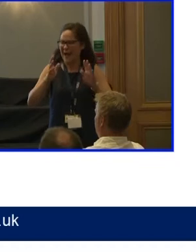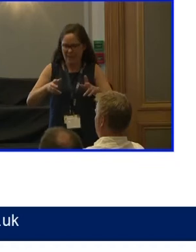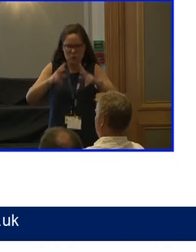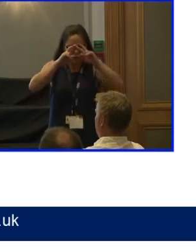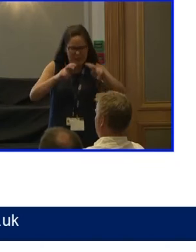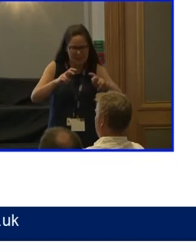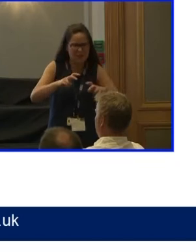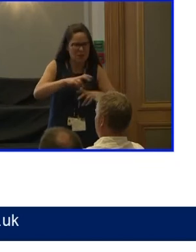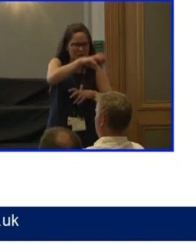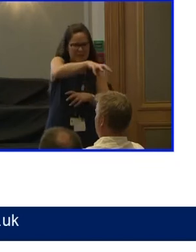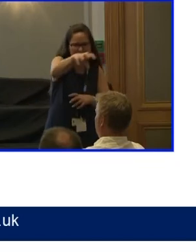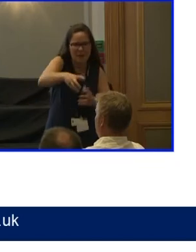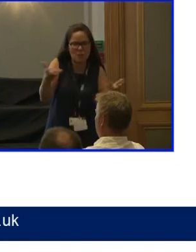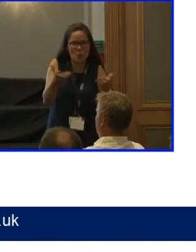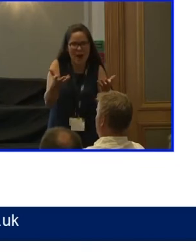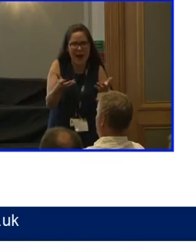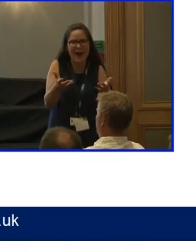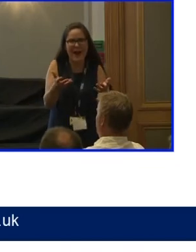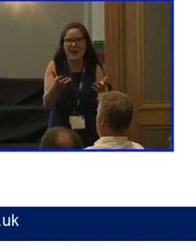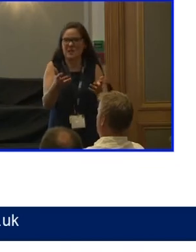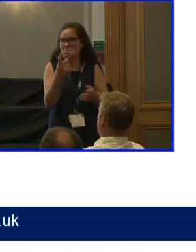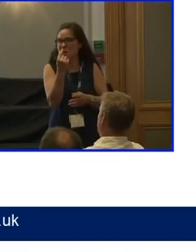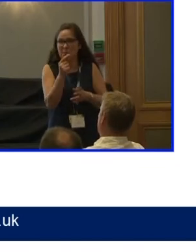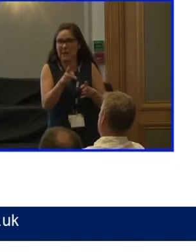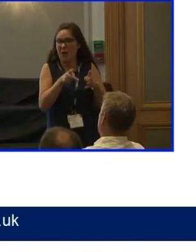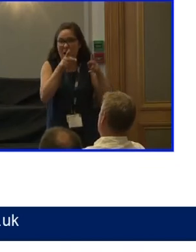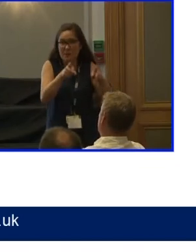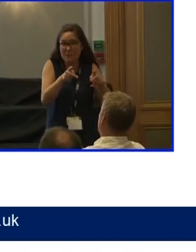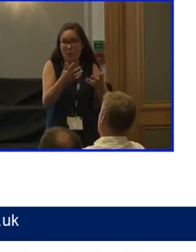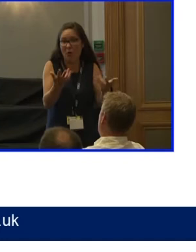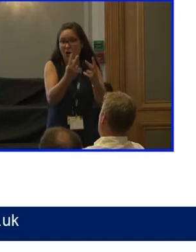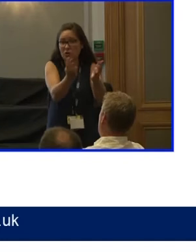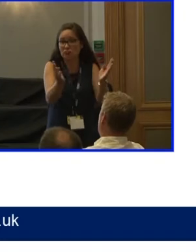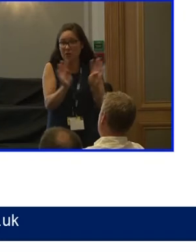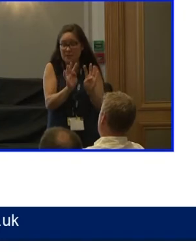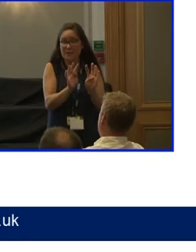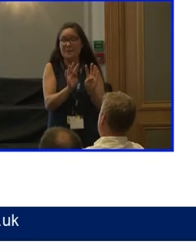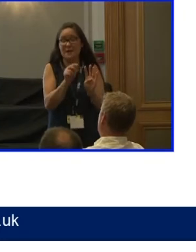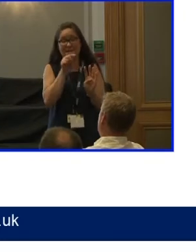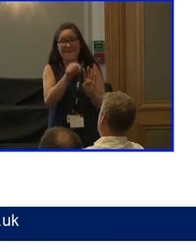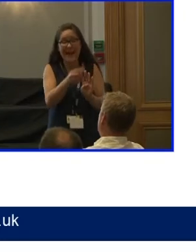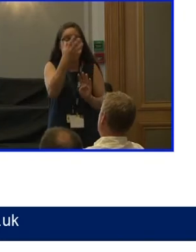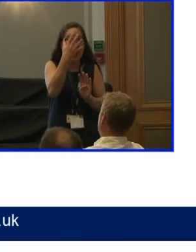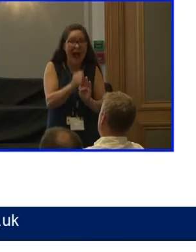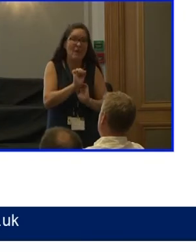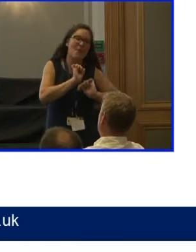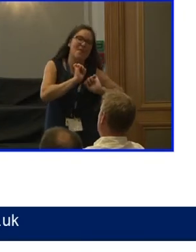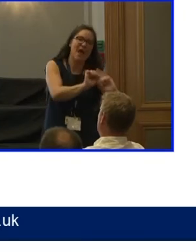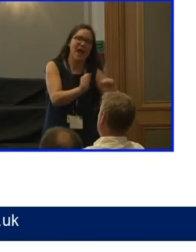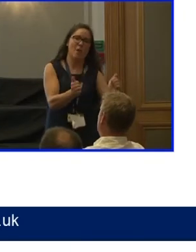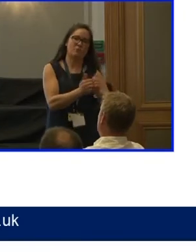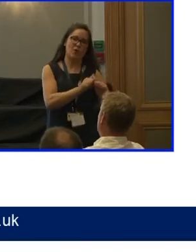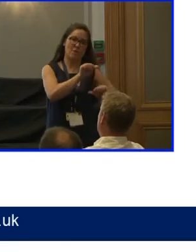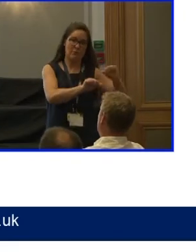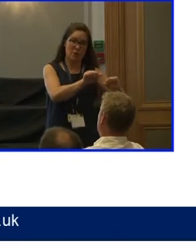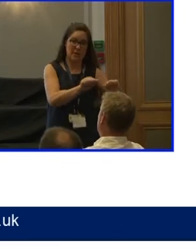at each local site, so for example, if that's an individual hospital trust, that trust will also have its own local approval processes. And the reason those are needed